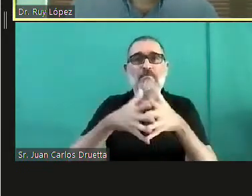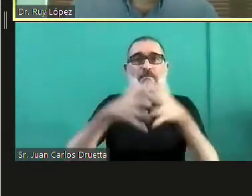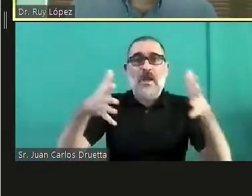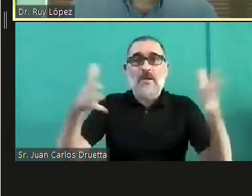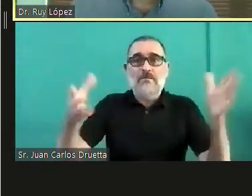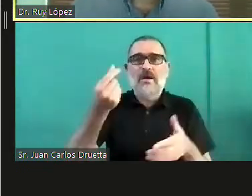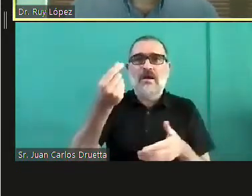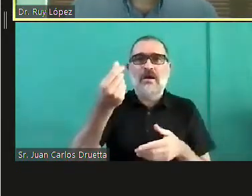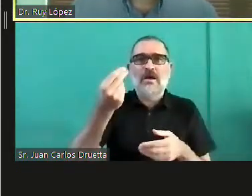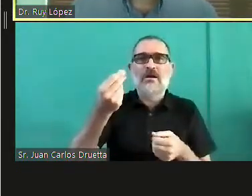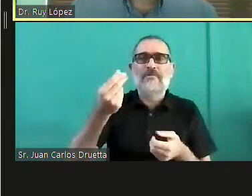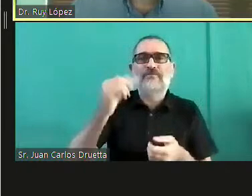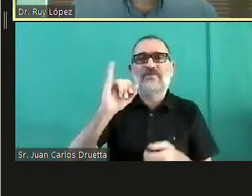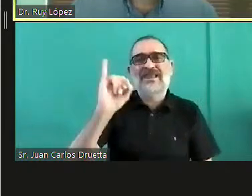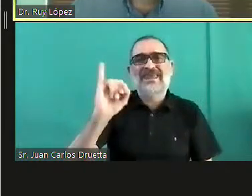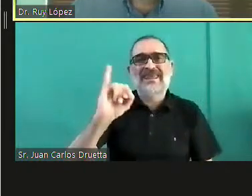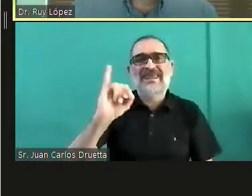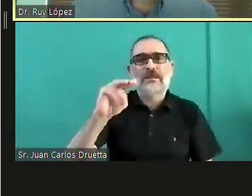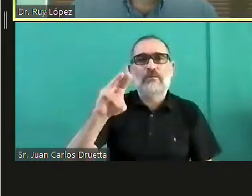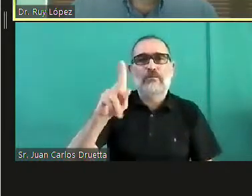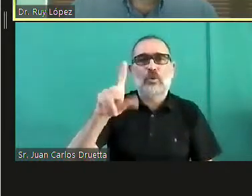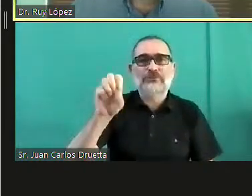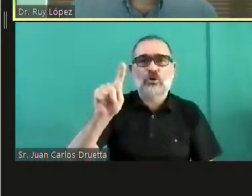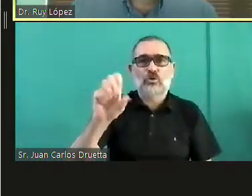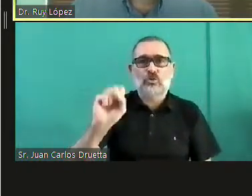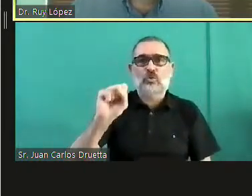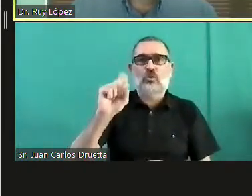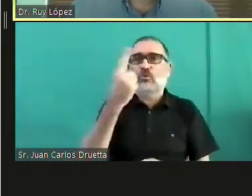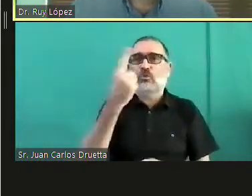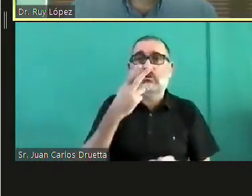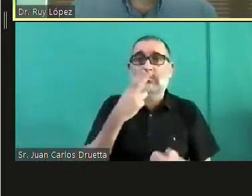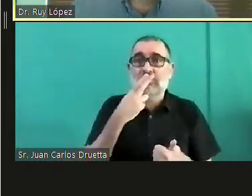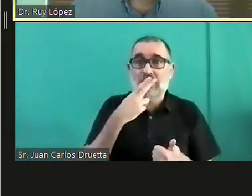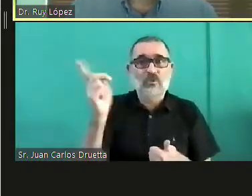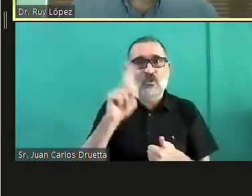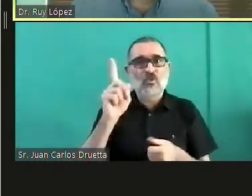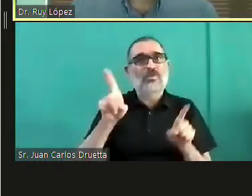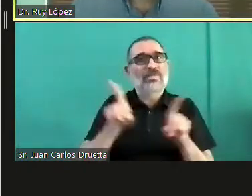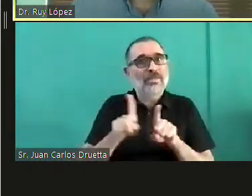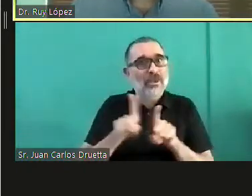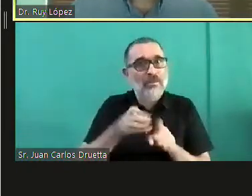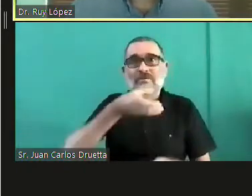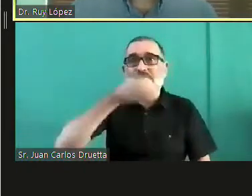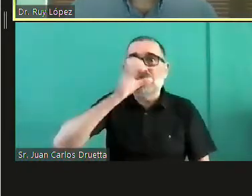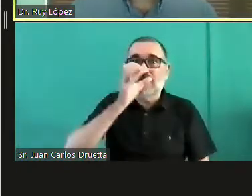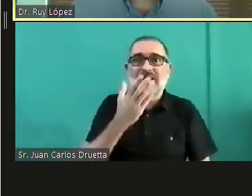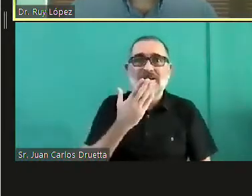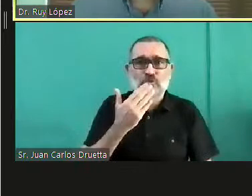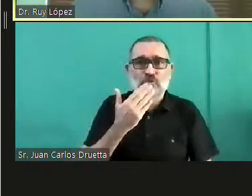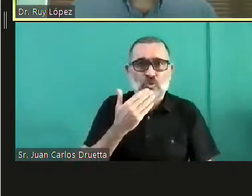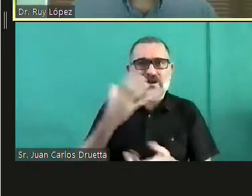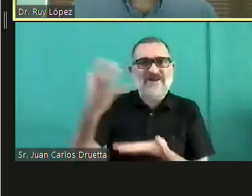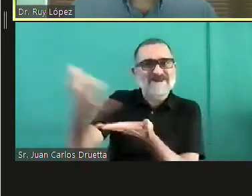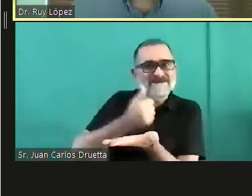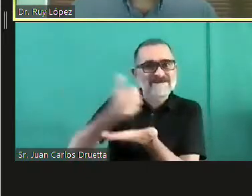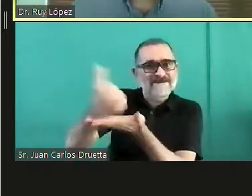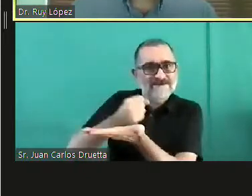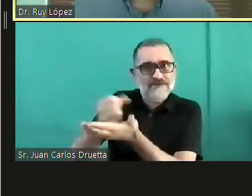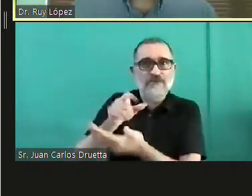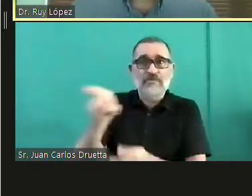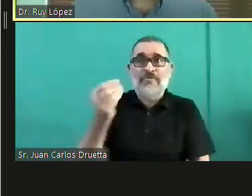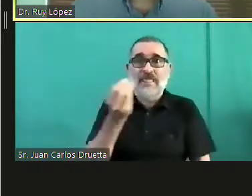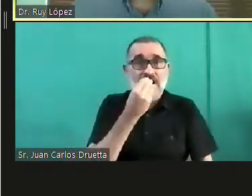impact of smoking on COVID. We've also been strengthening the regulation